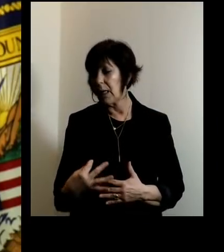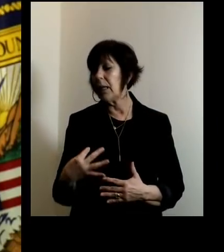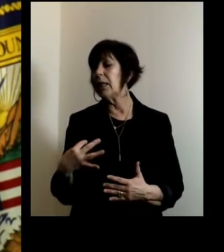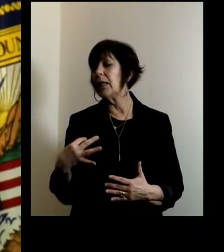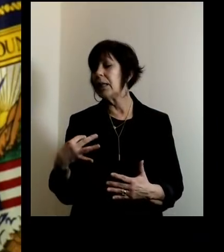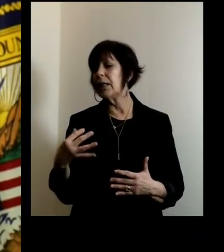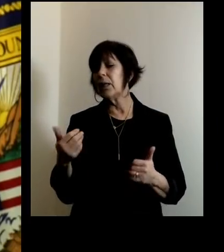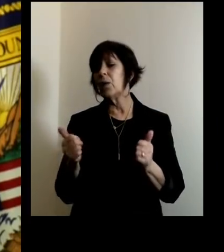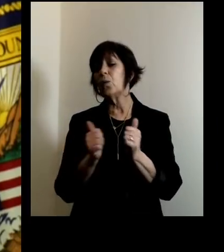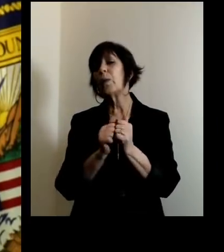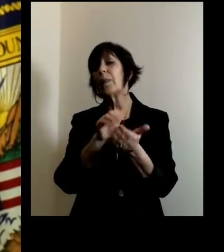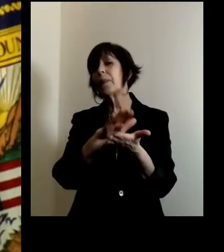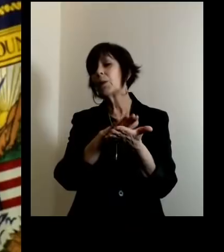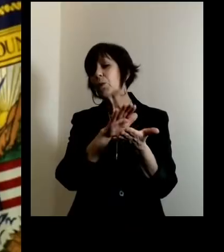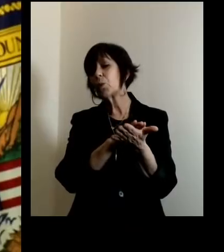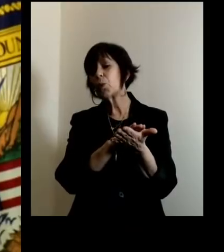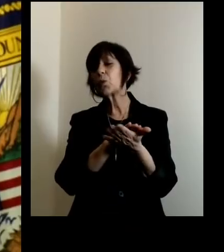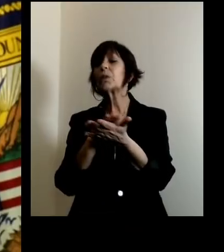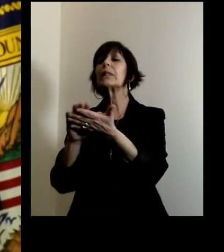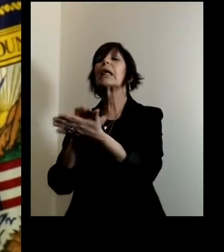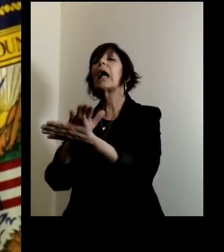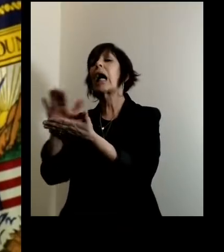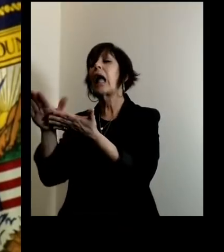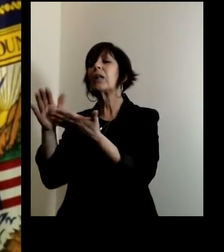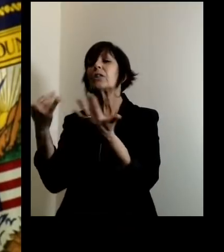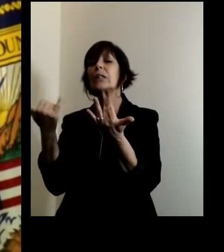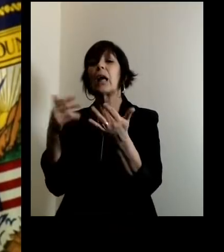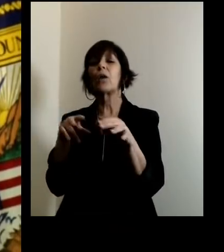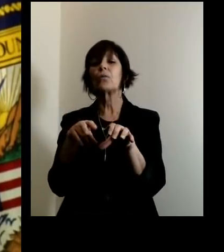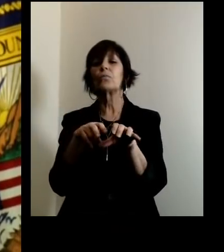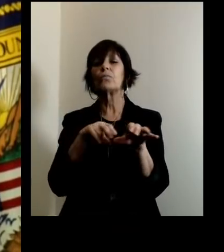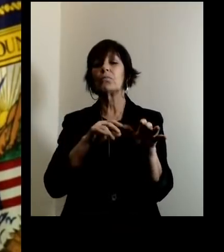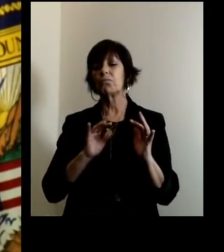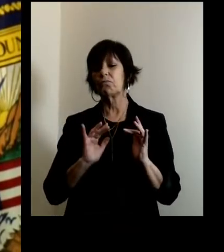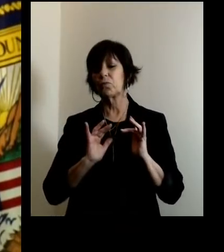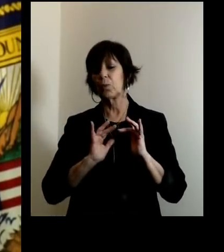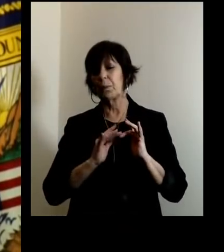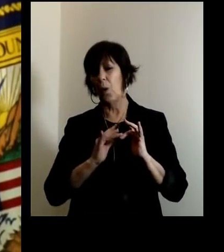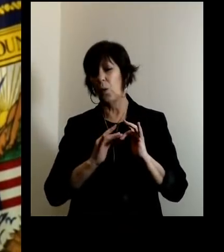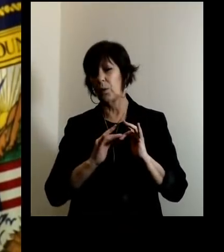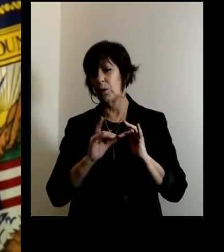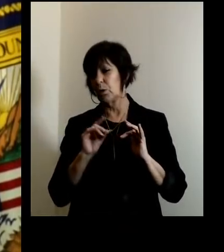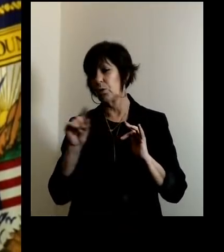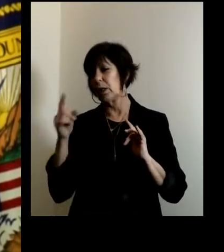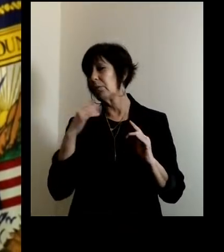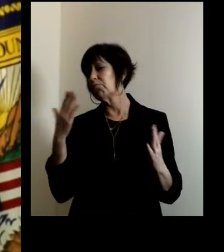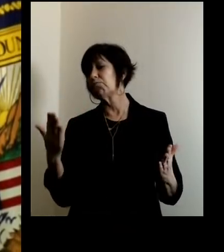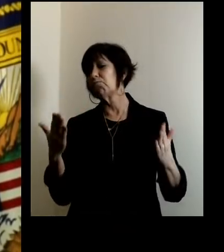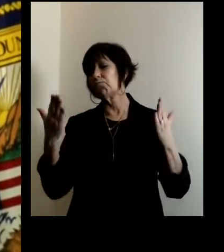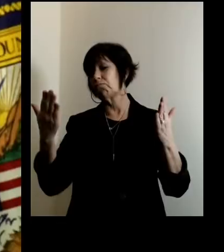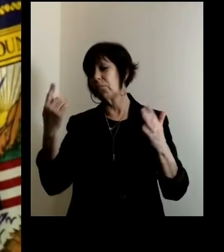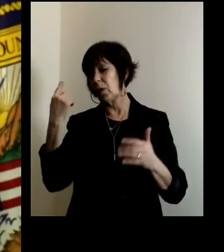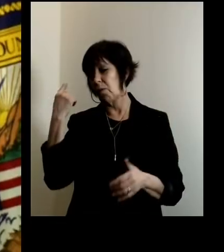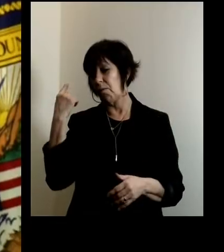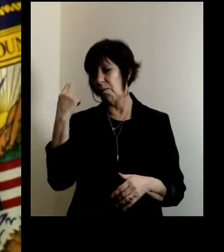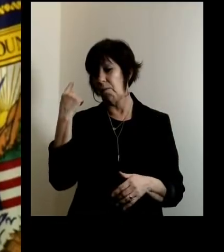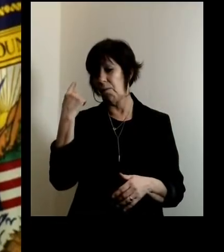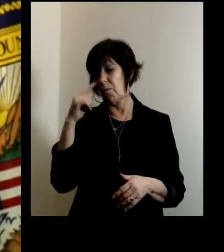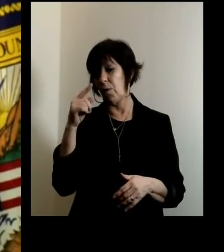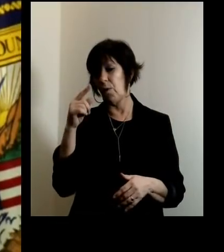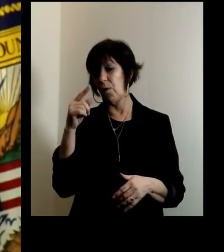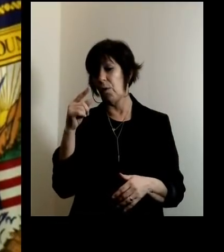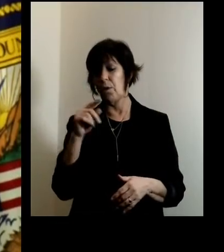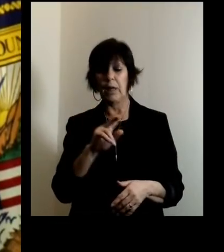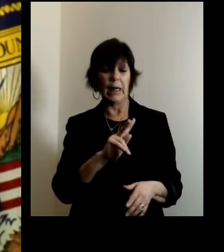With the school districts, with some of the colleges going to fully remote through Christmas, do you have any recommendations for what the K